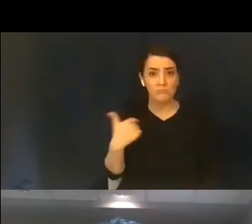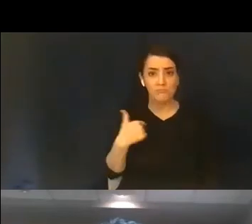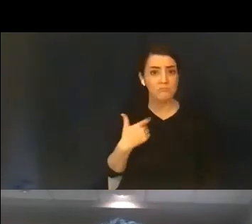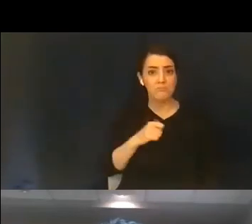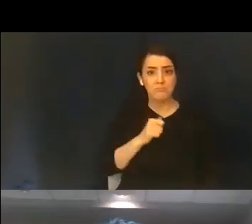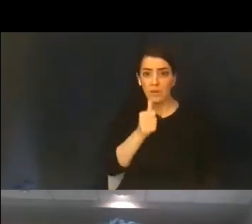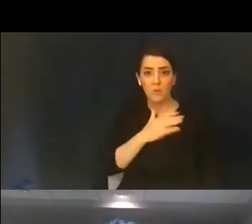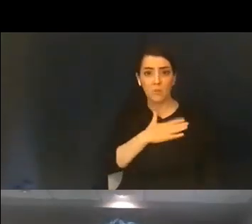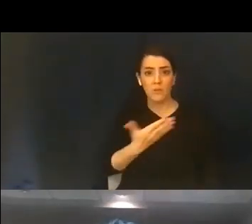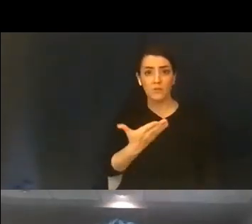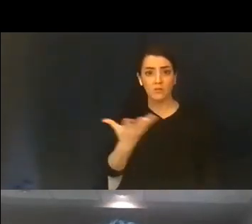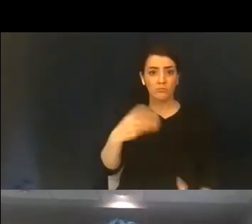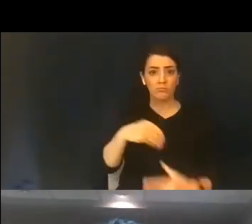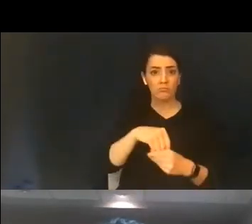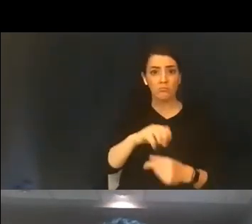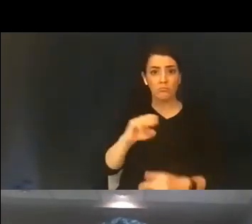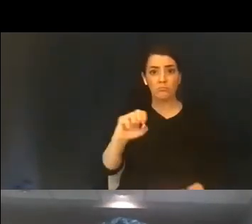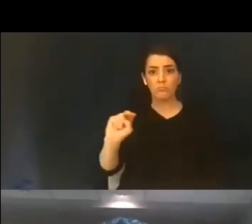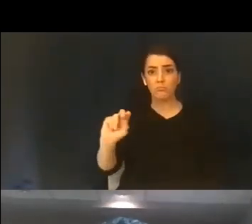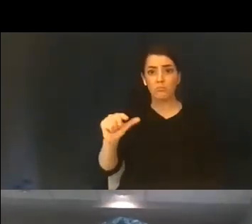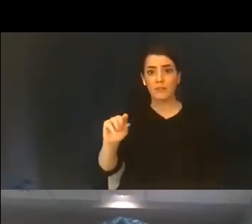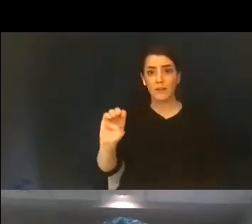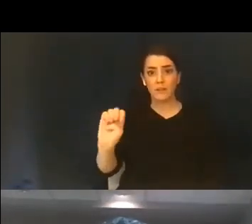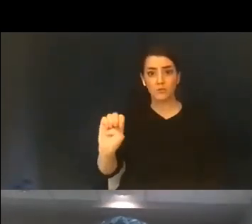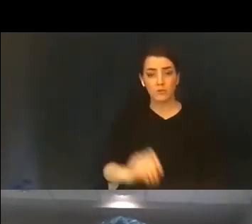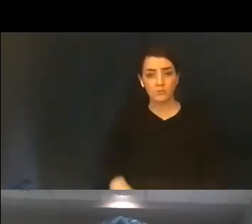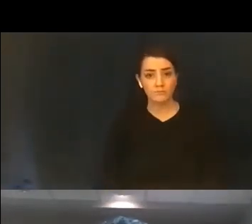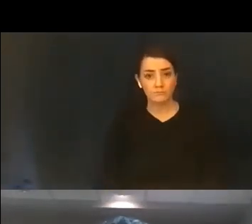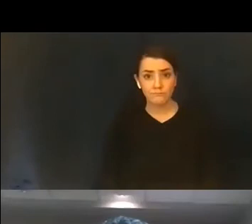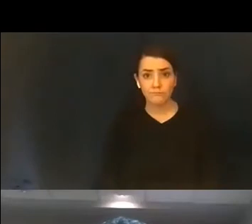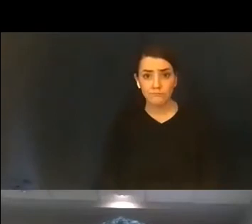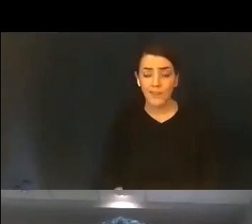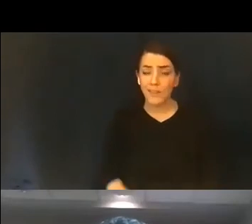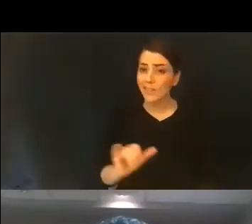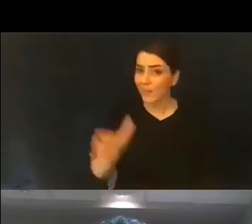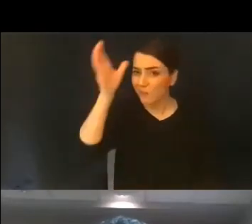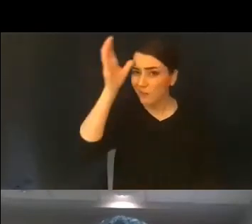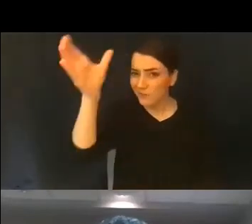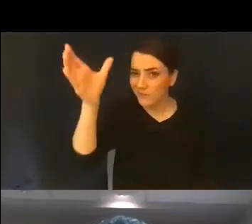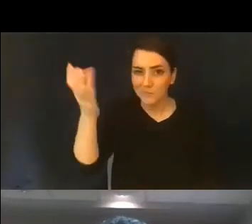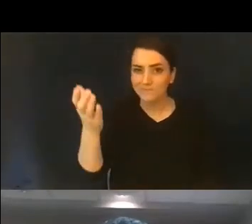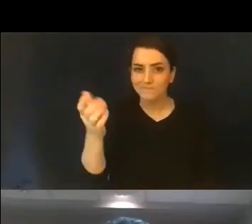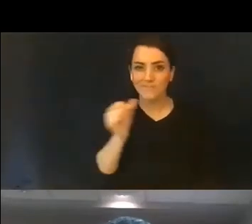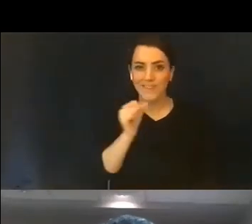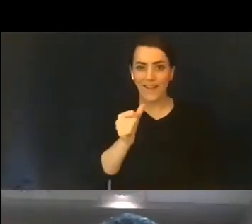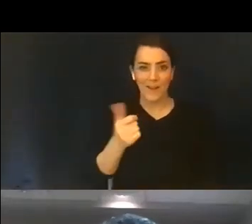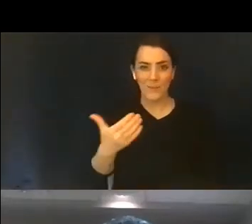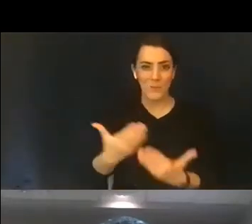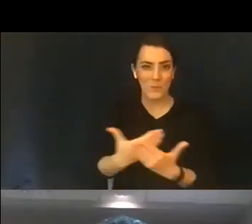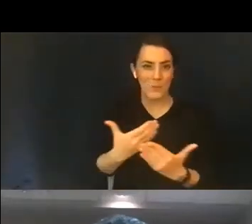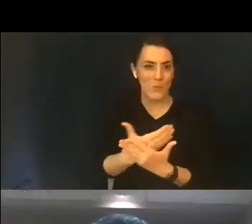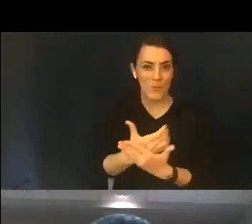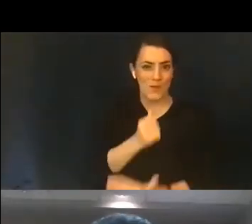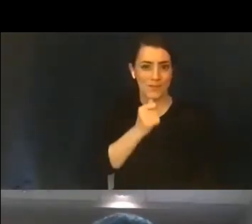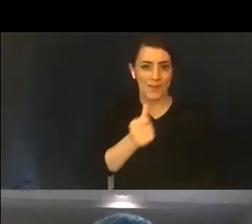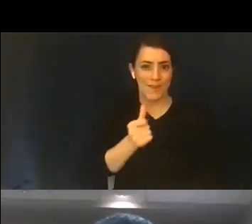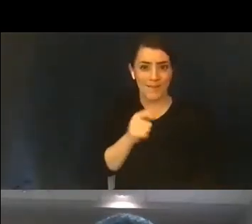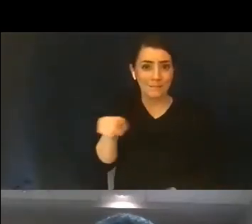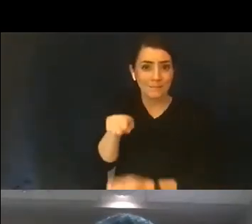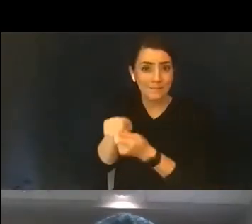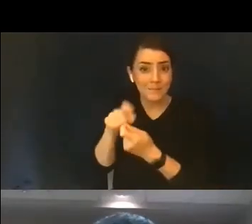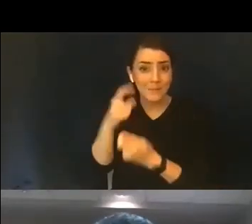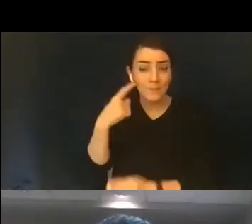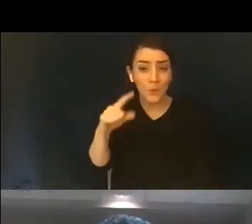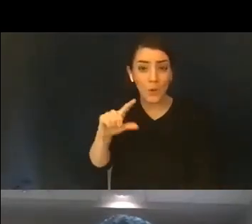extraordinary facts that relate to just the Cambodian population. This, I would imagine it applies